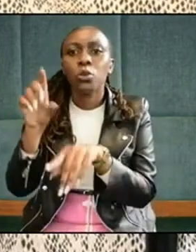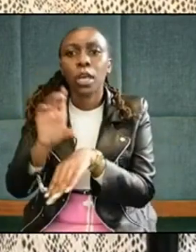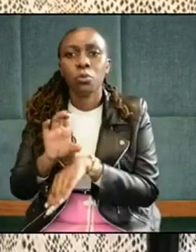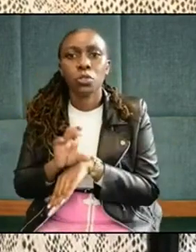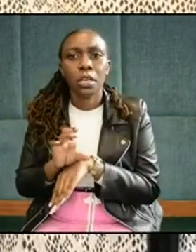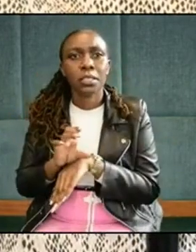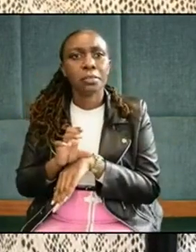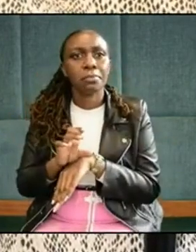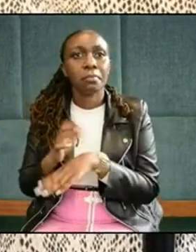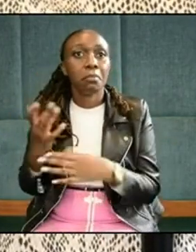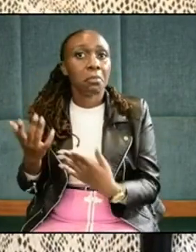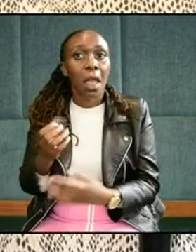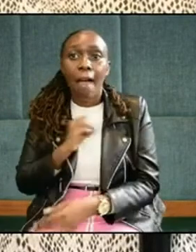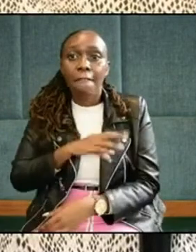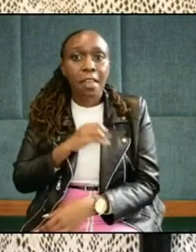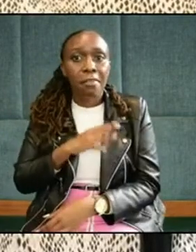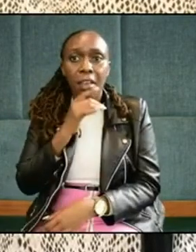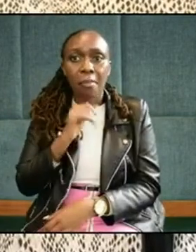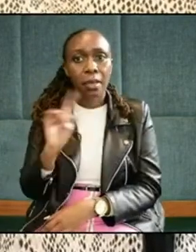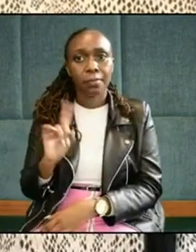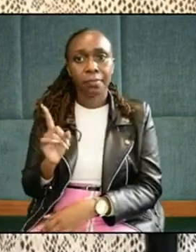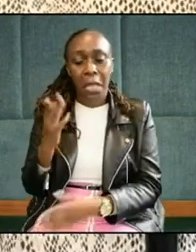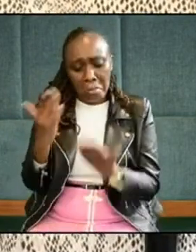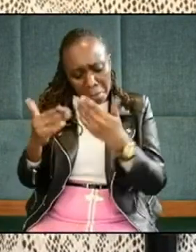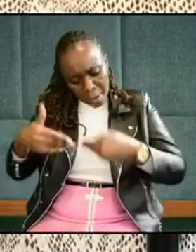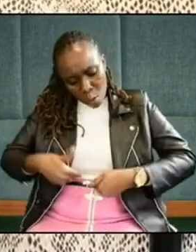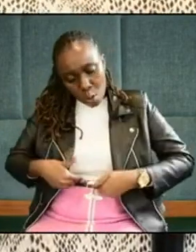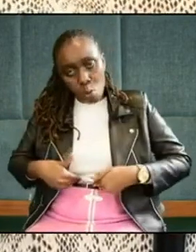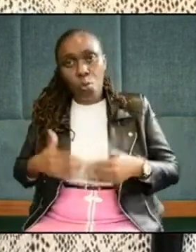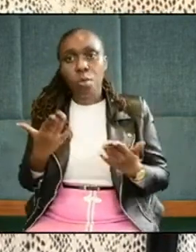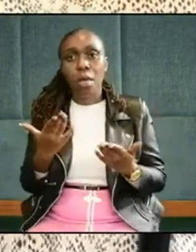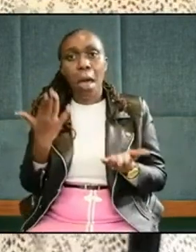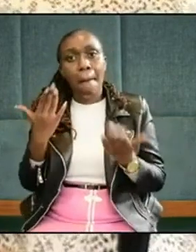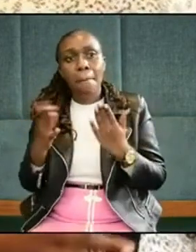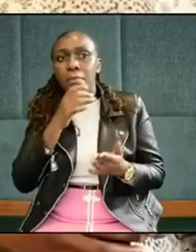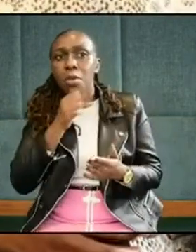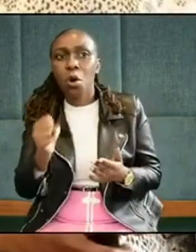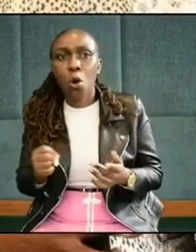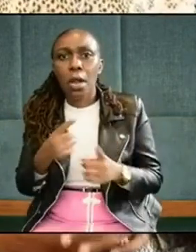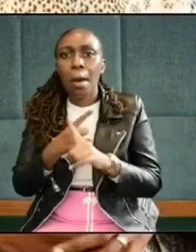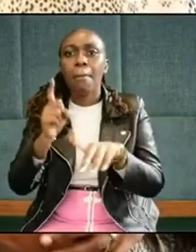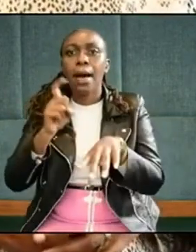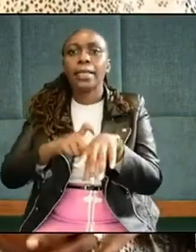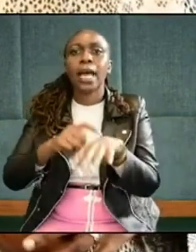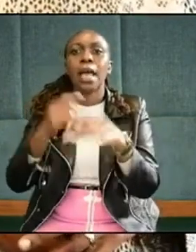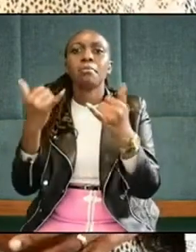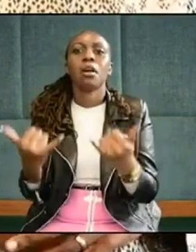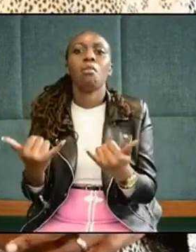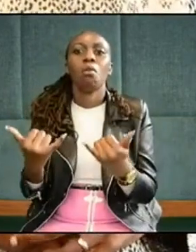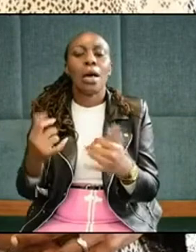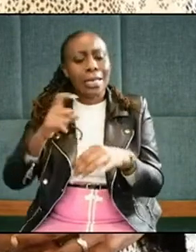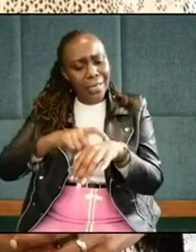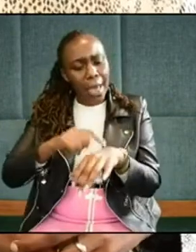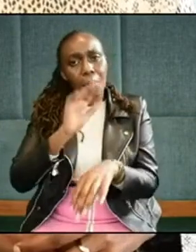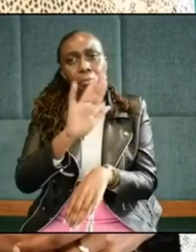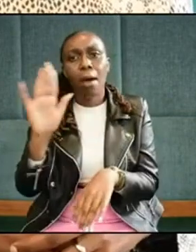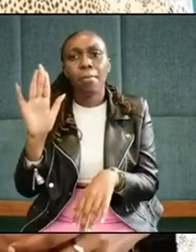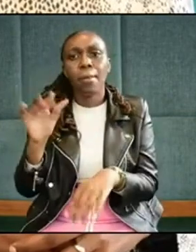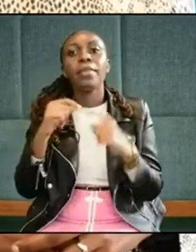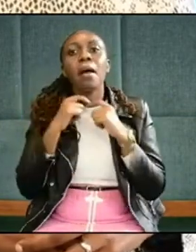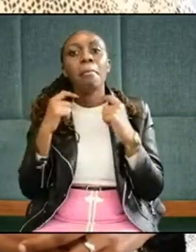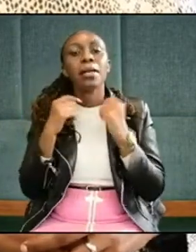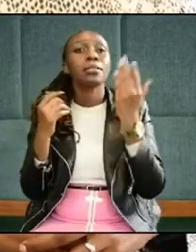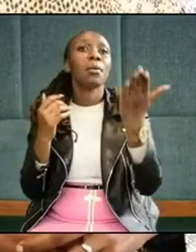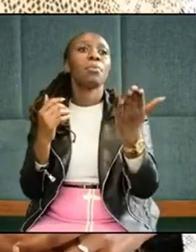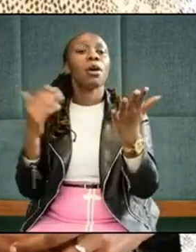Fear no man. You may be young, you may be old, but this is your time, your moment. Pastor is